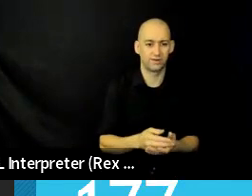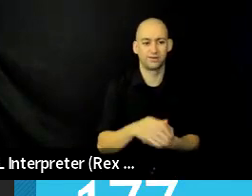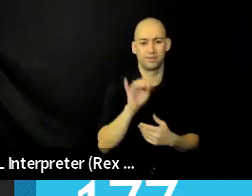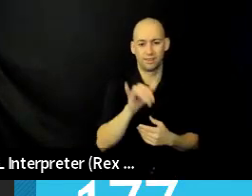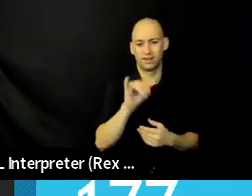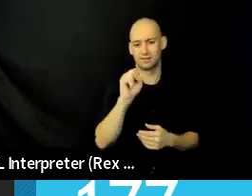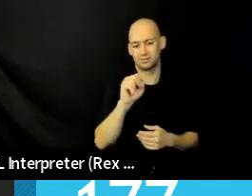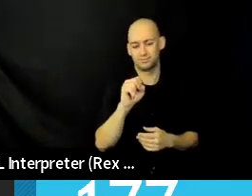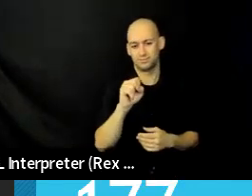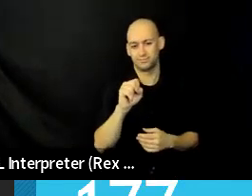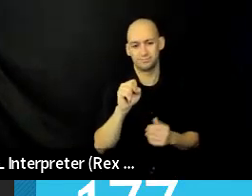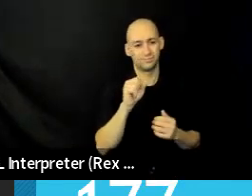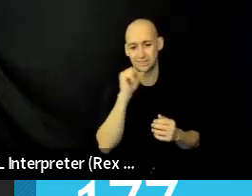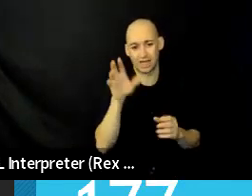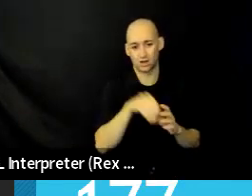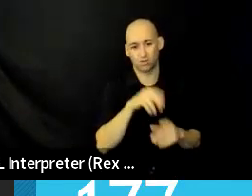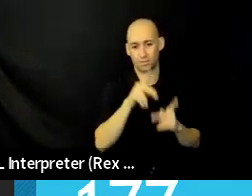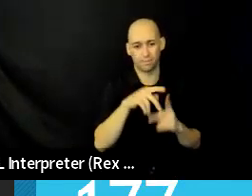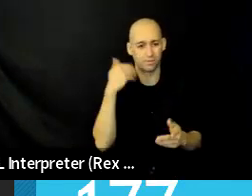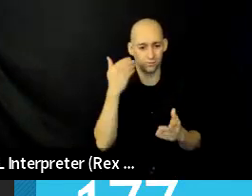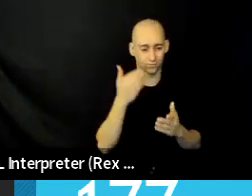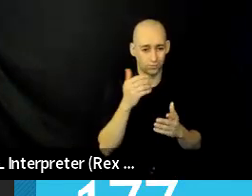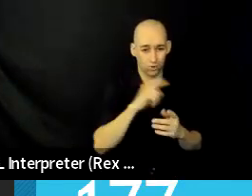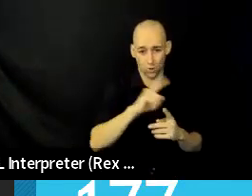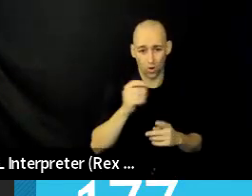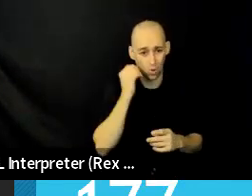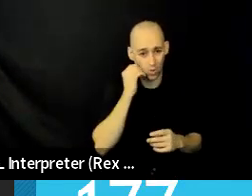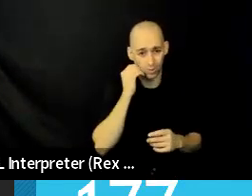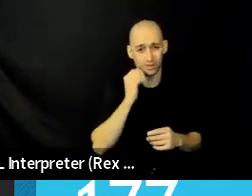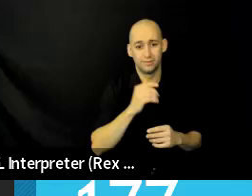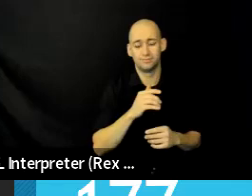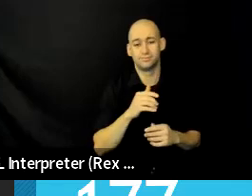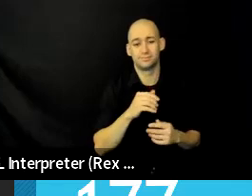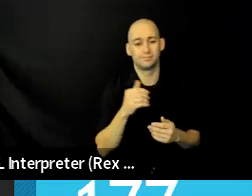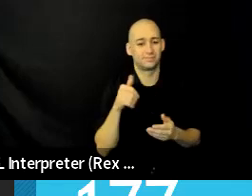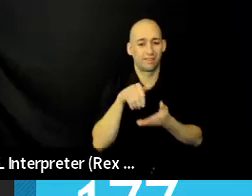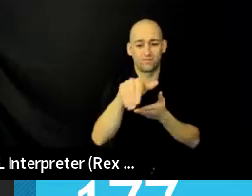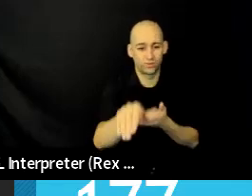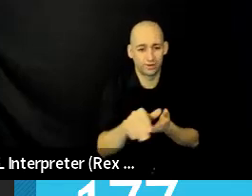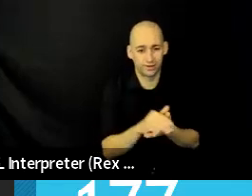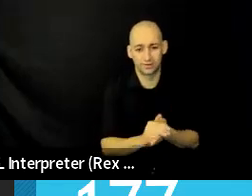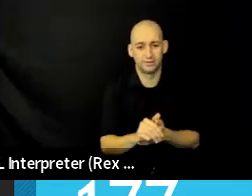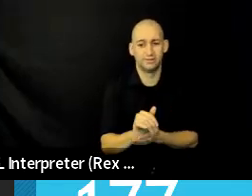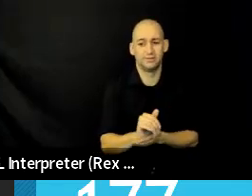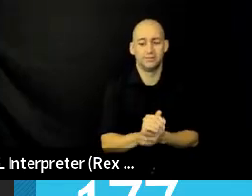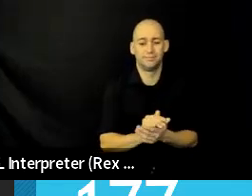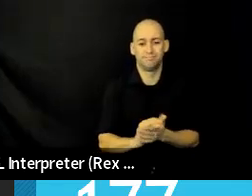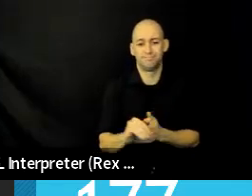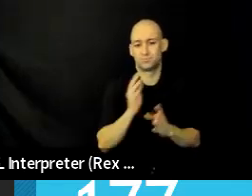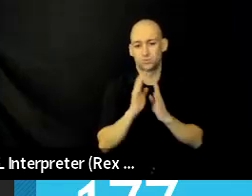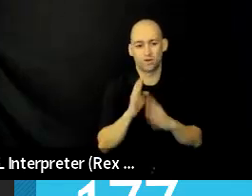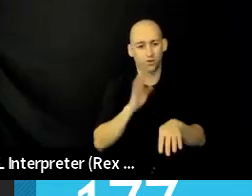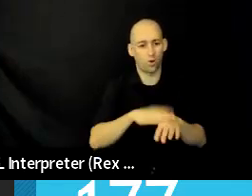driving home or deliveries to the people who live there or whatever other traffic on the west side of